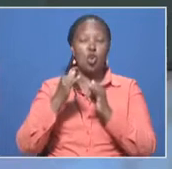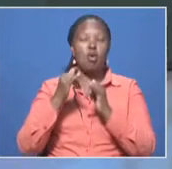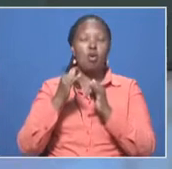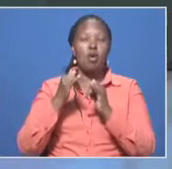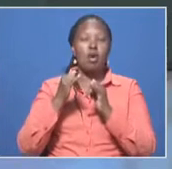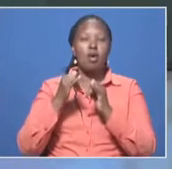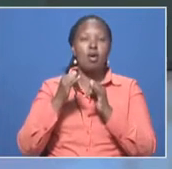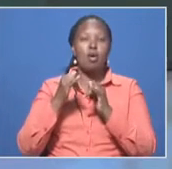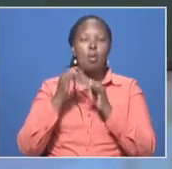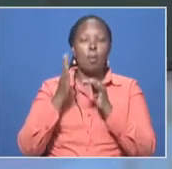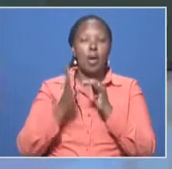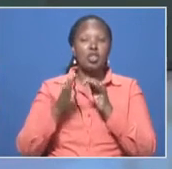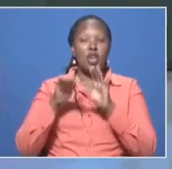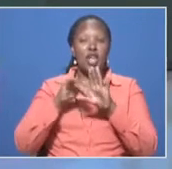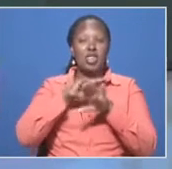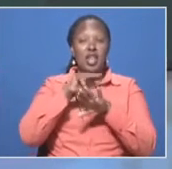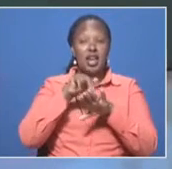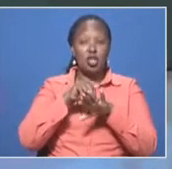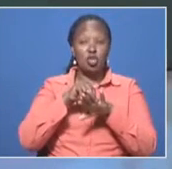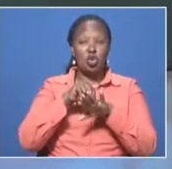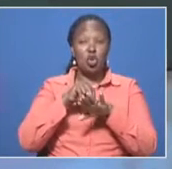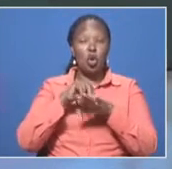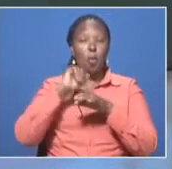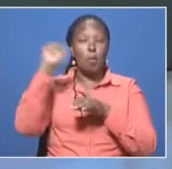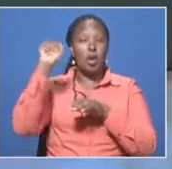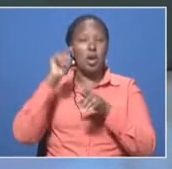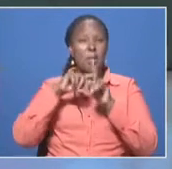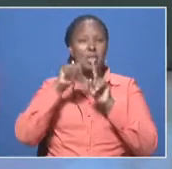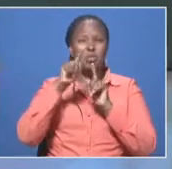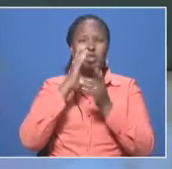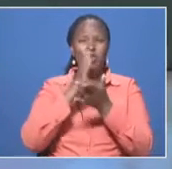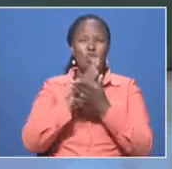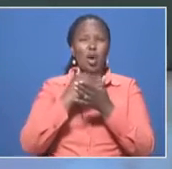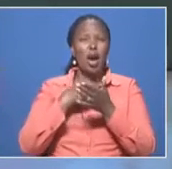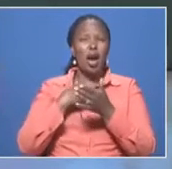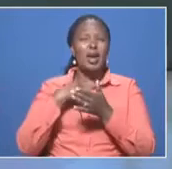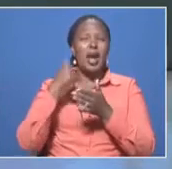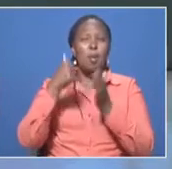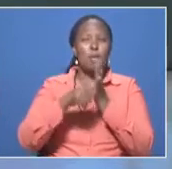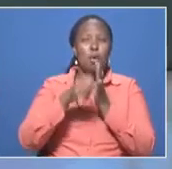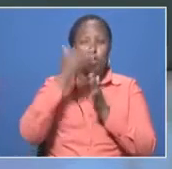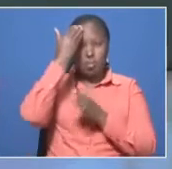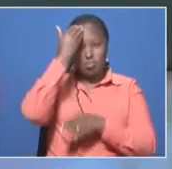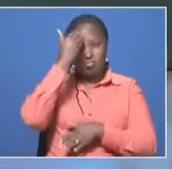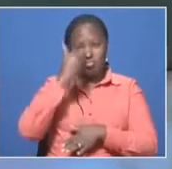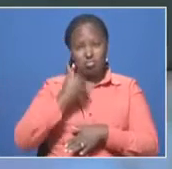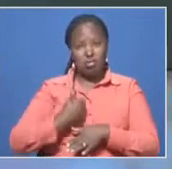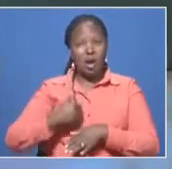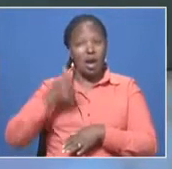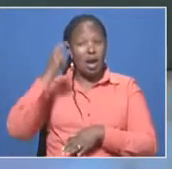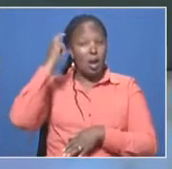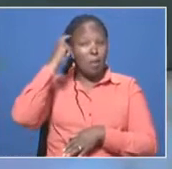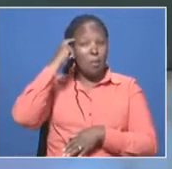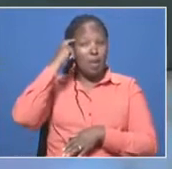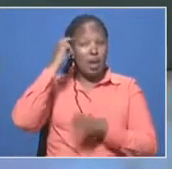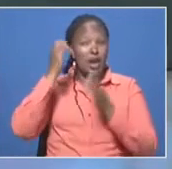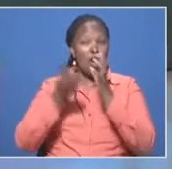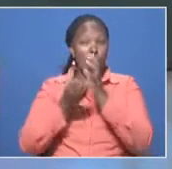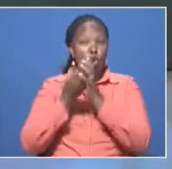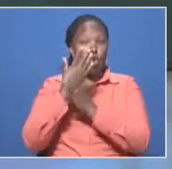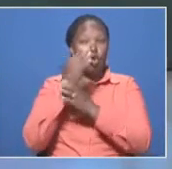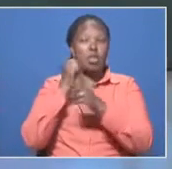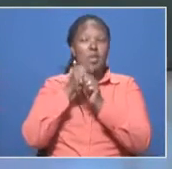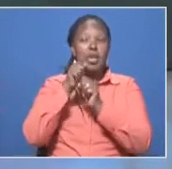hold on politics. But suddenly, she suffered a debilitating stroke and a brain tumor that left her temporarily